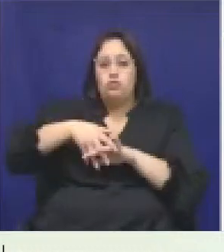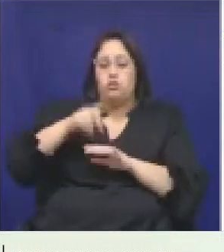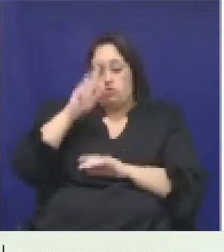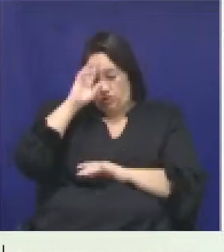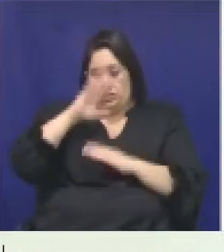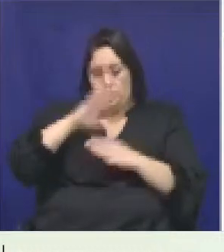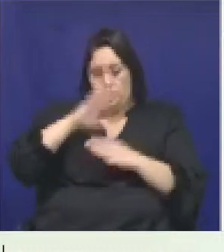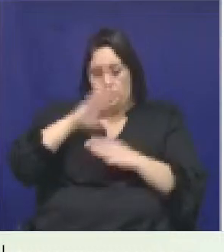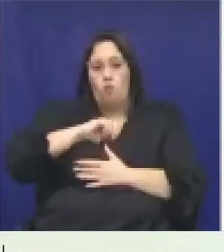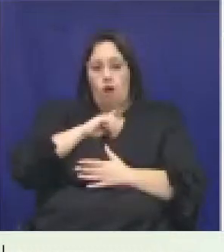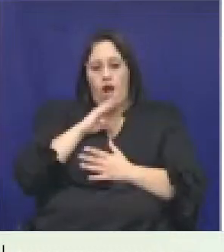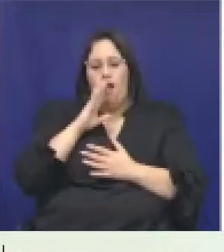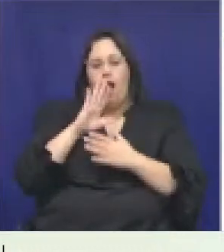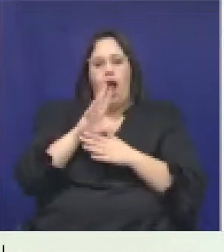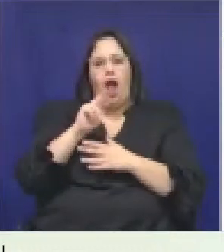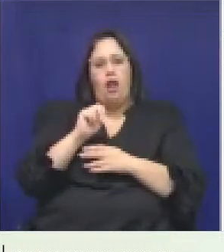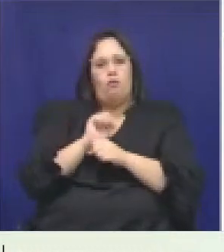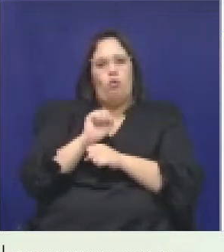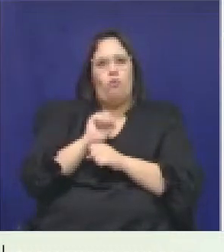our unemployment crisis.